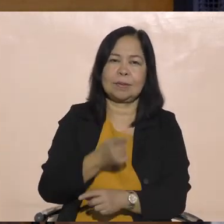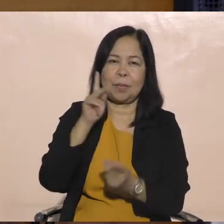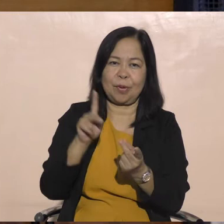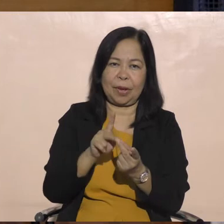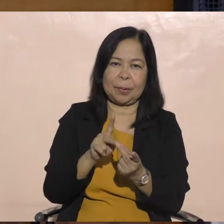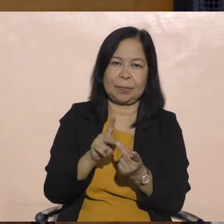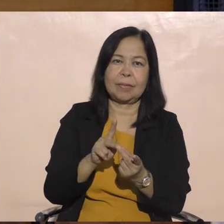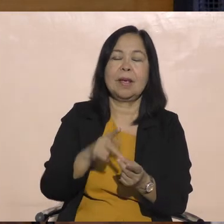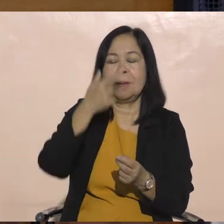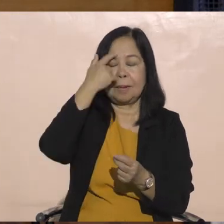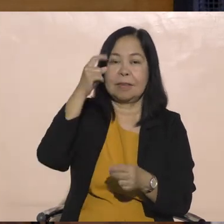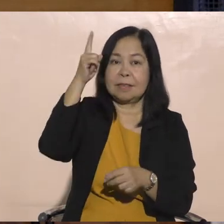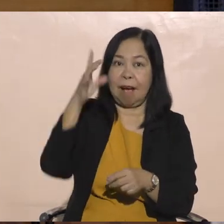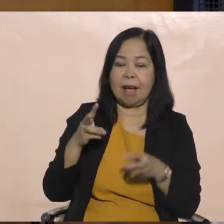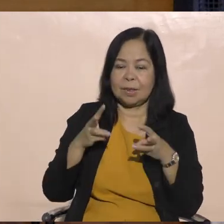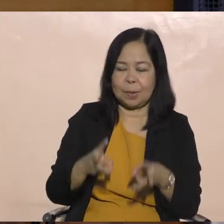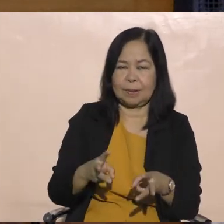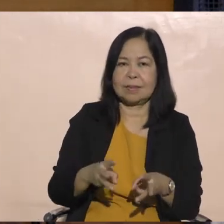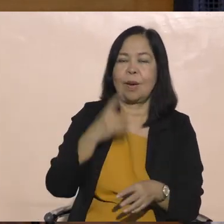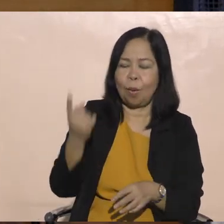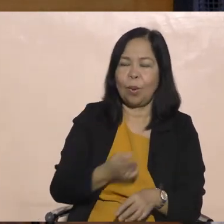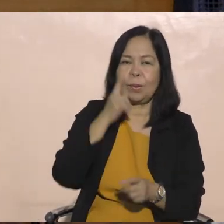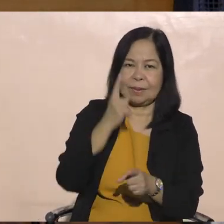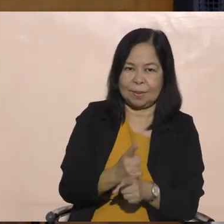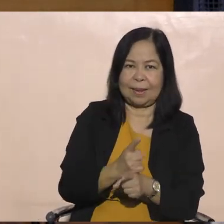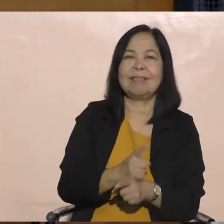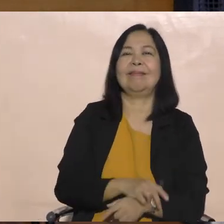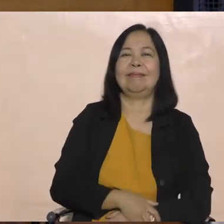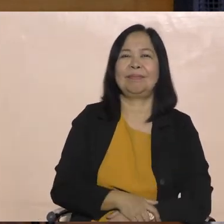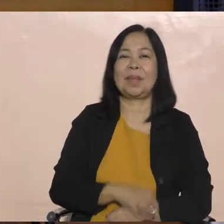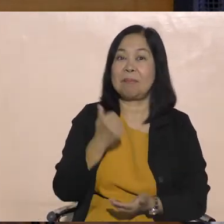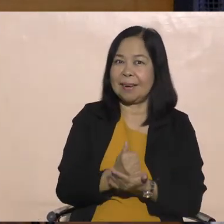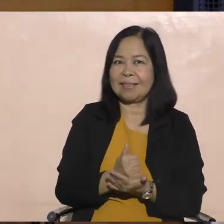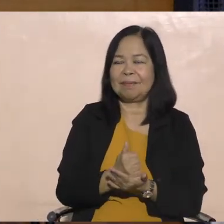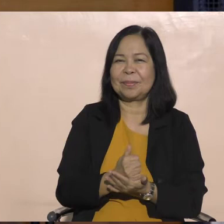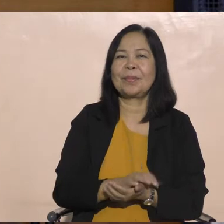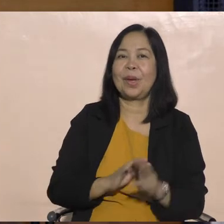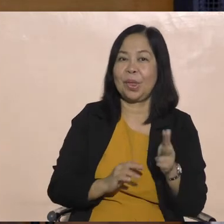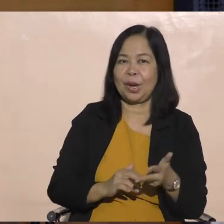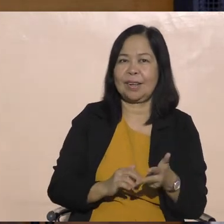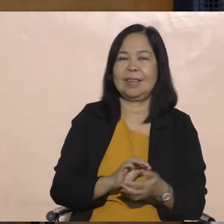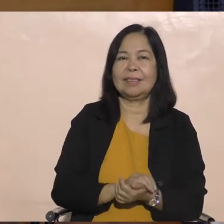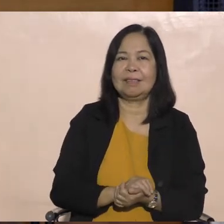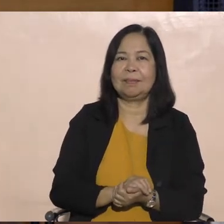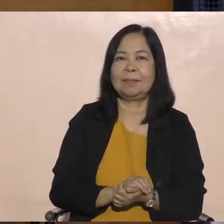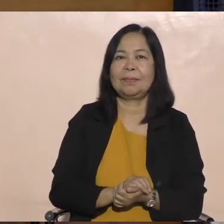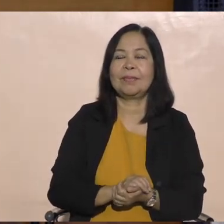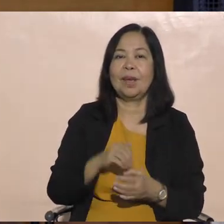always perfect. Because God's ways are always right. Amen?